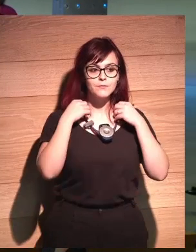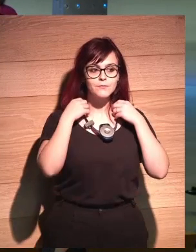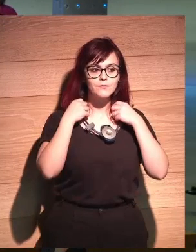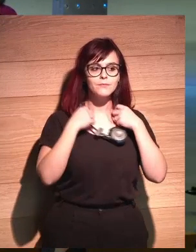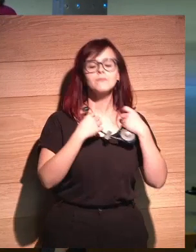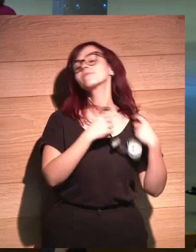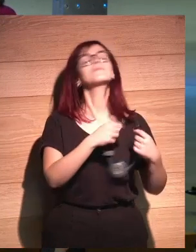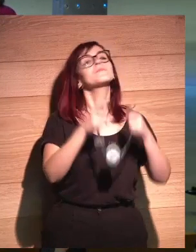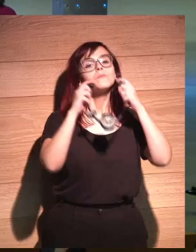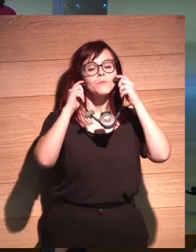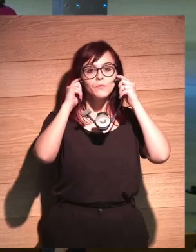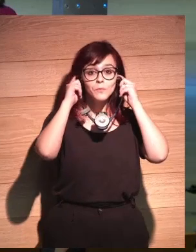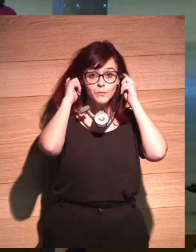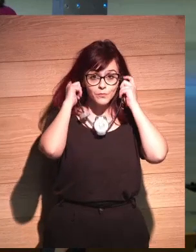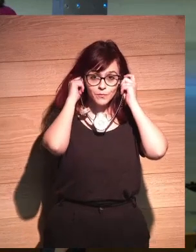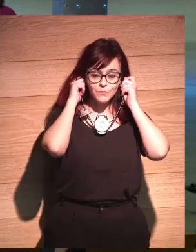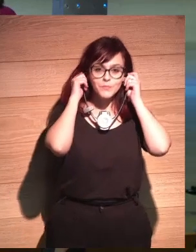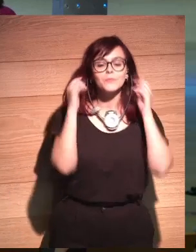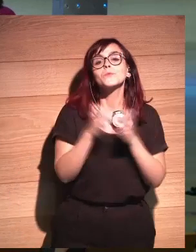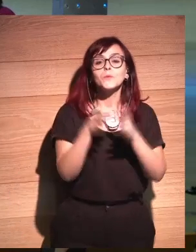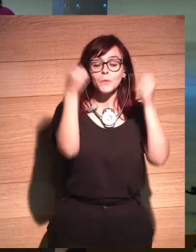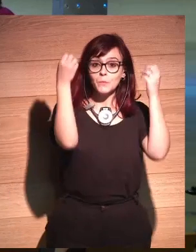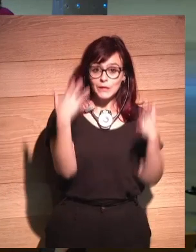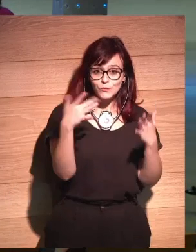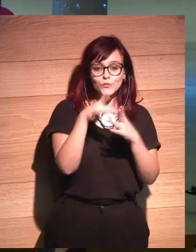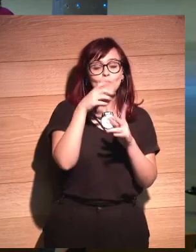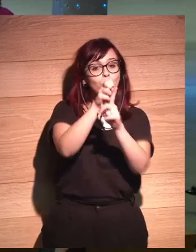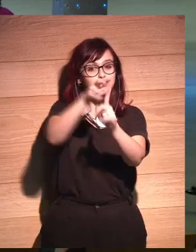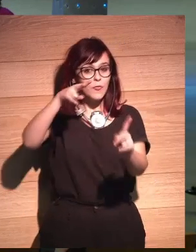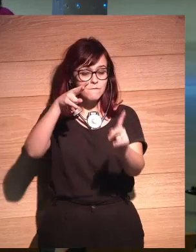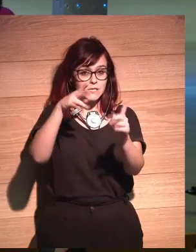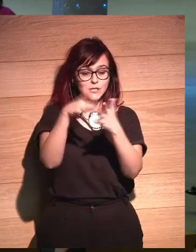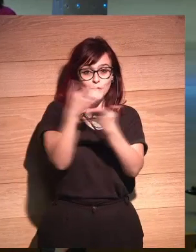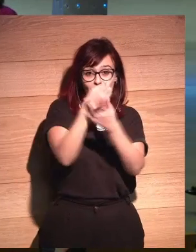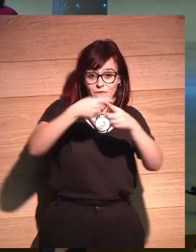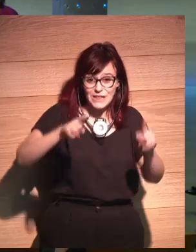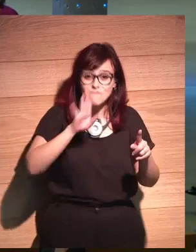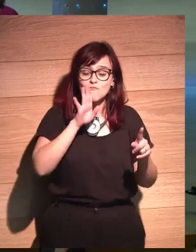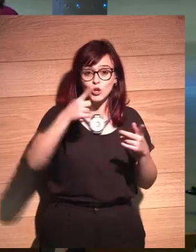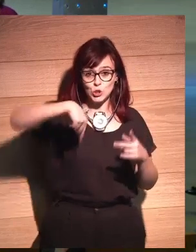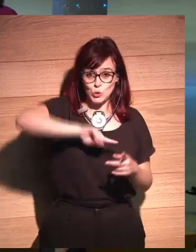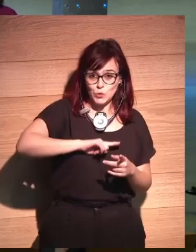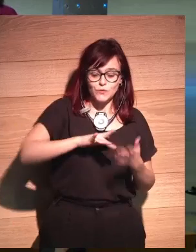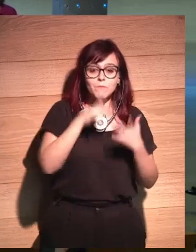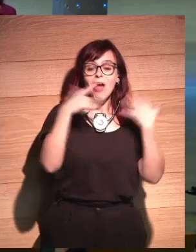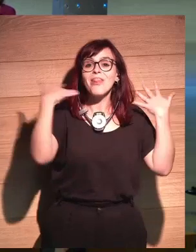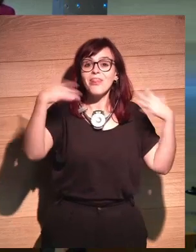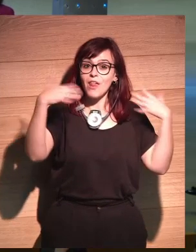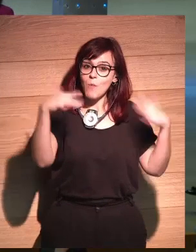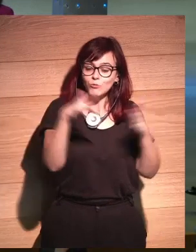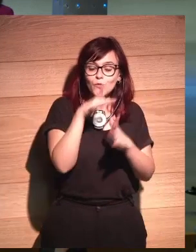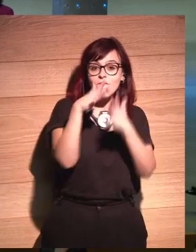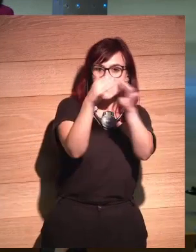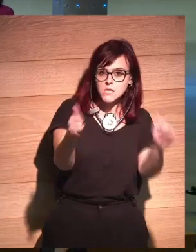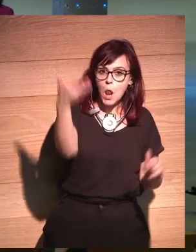I think there are different angles into this for our case. We are running a big festival in the city, in the heart of Aarhus,